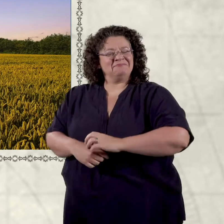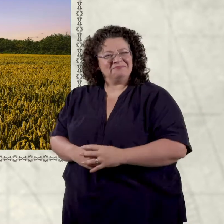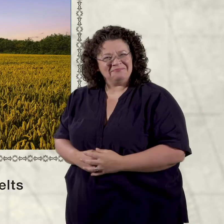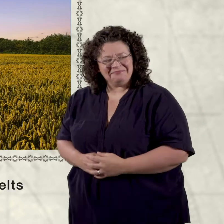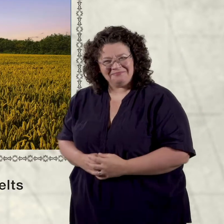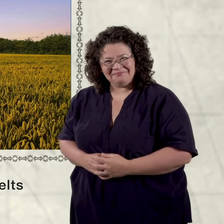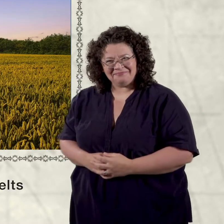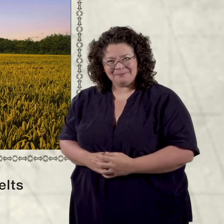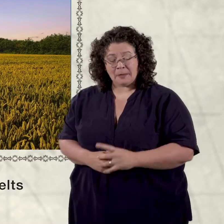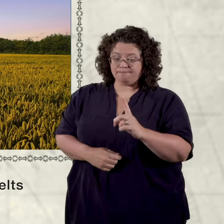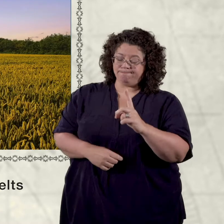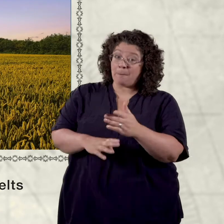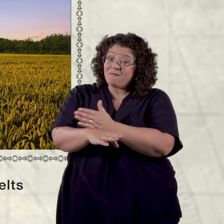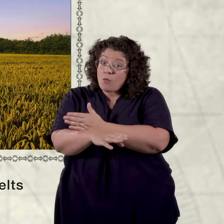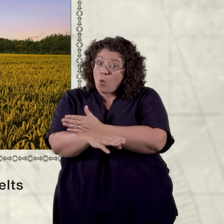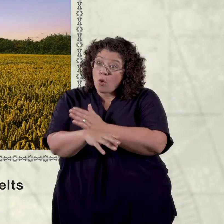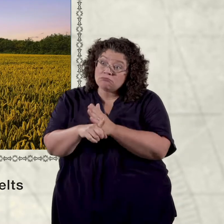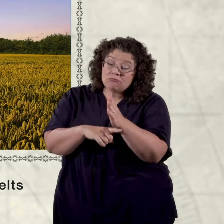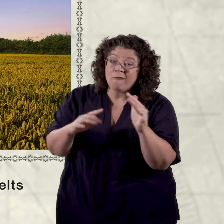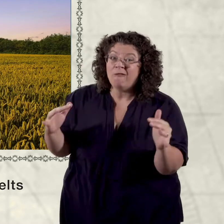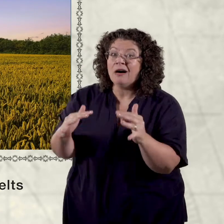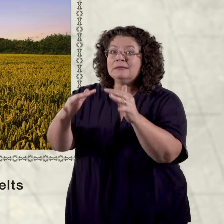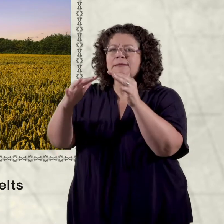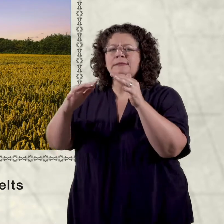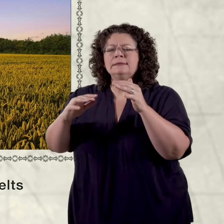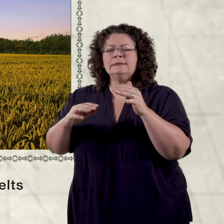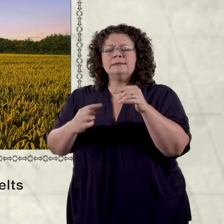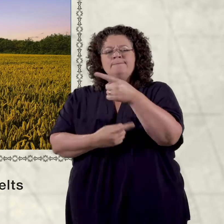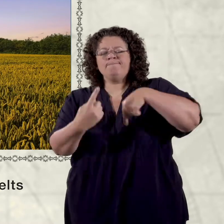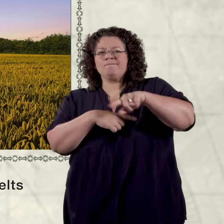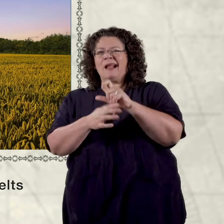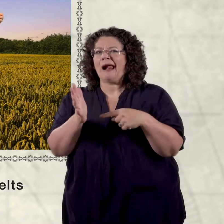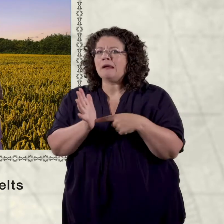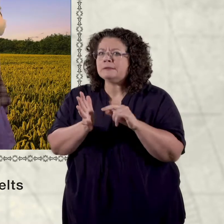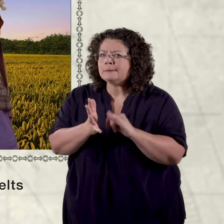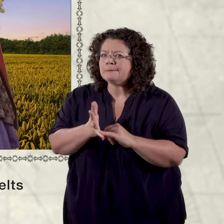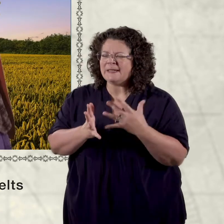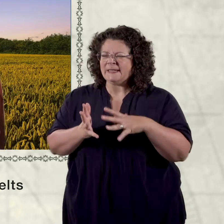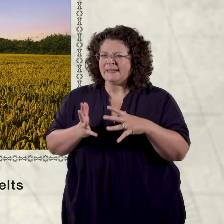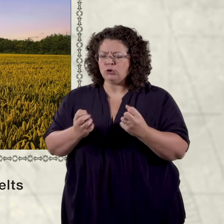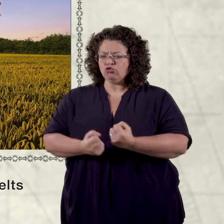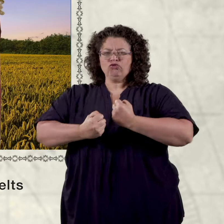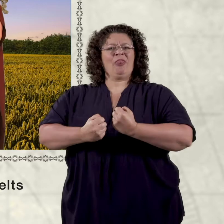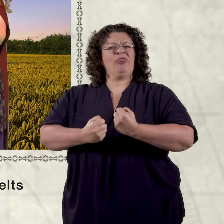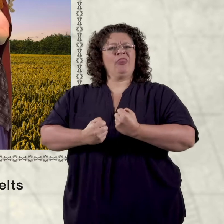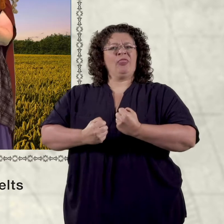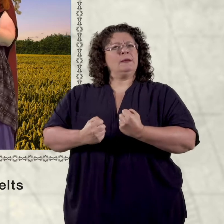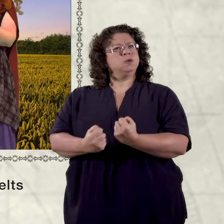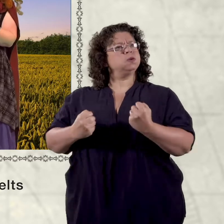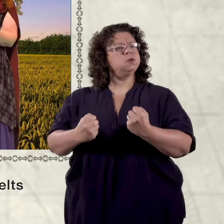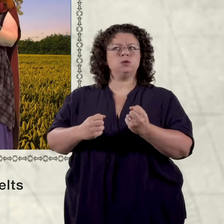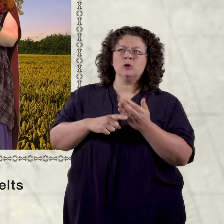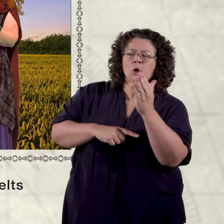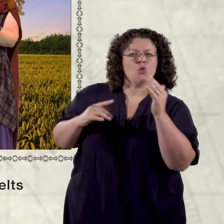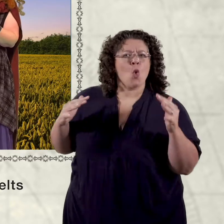But before we went to fight, we Celts needed strength to go